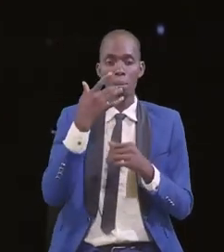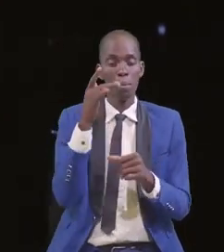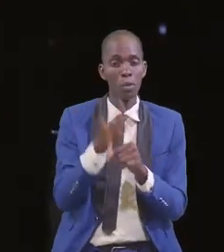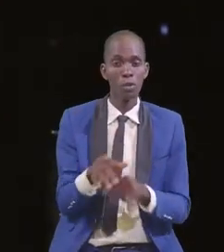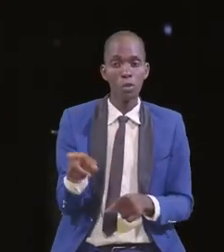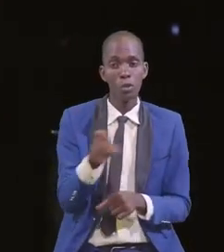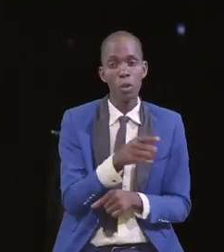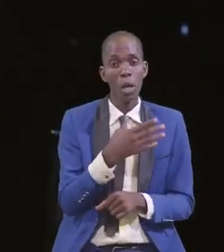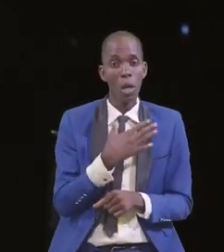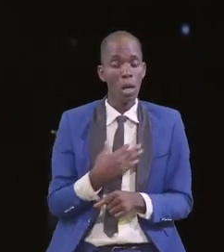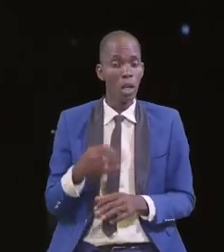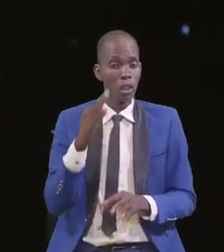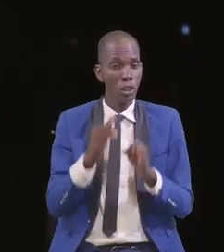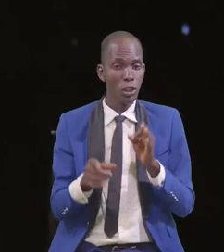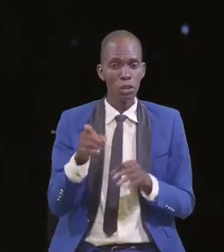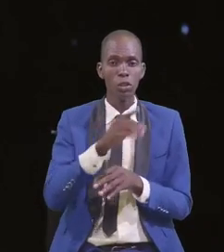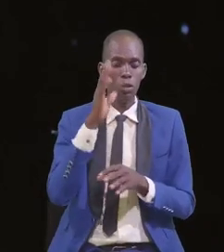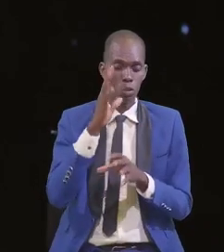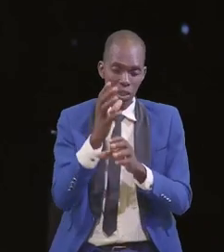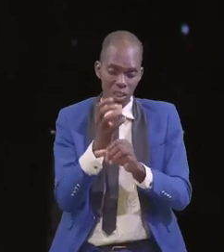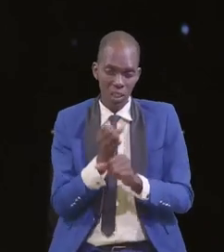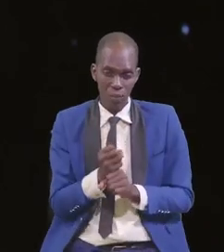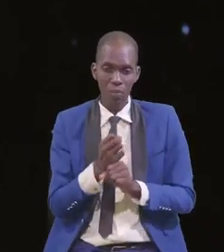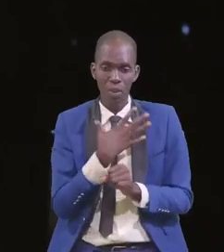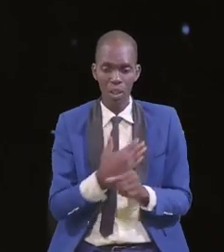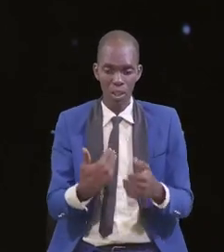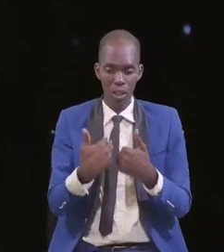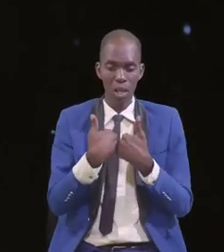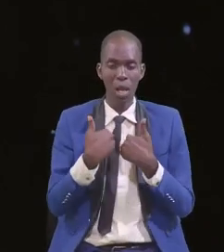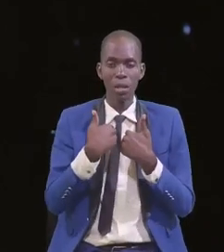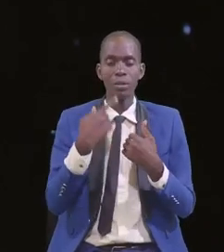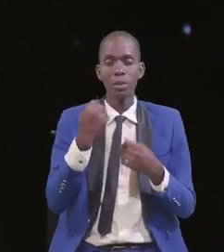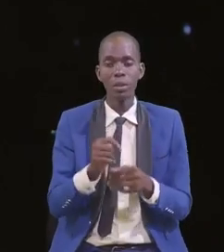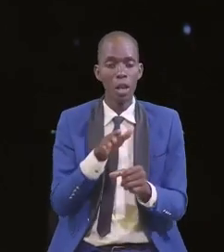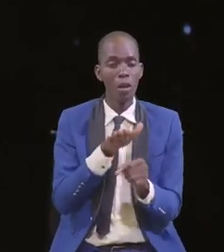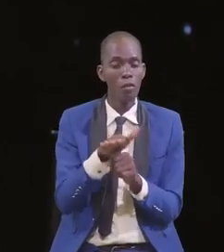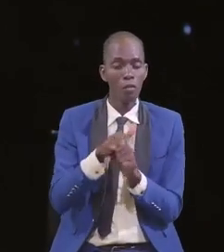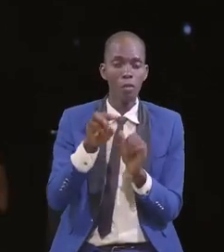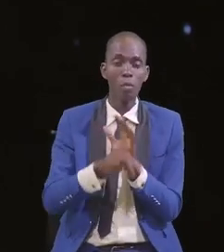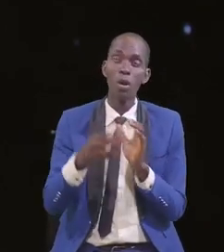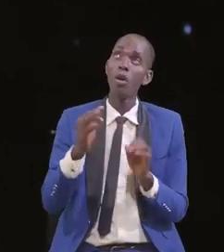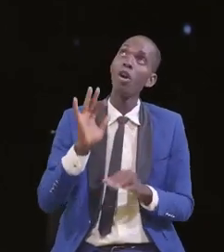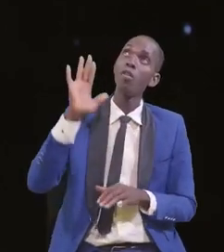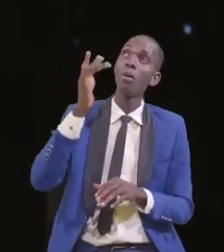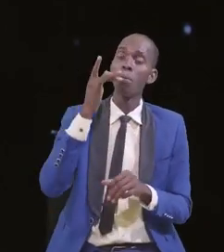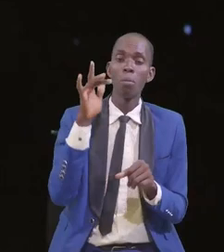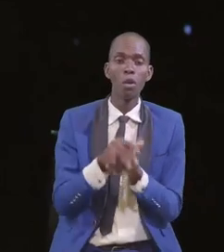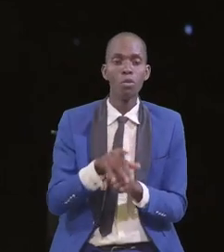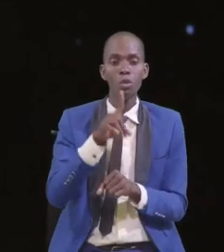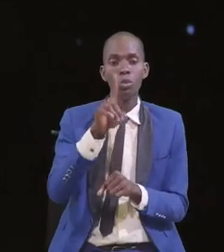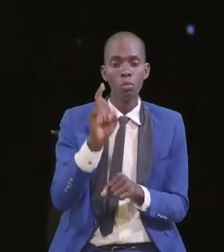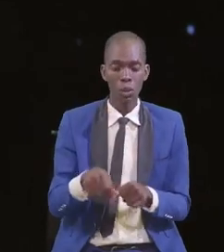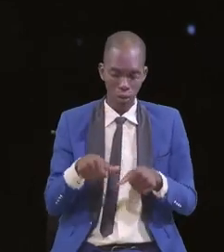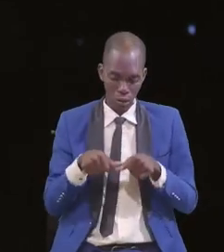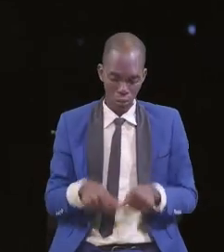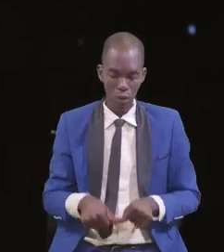you're going to achieve, if you're going to possess the fulfillment of the promise, you have to remain